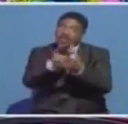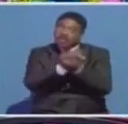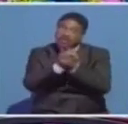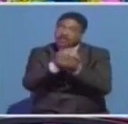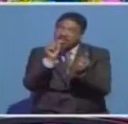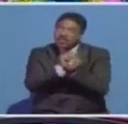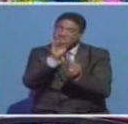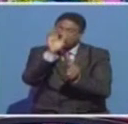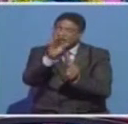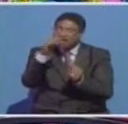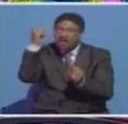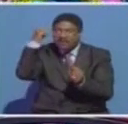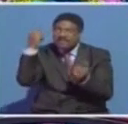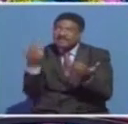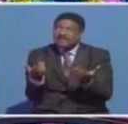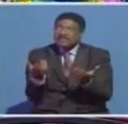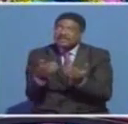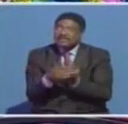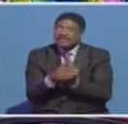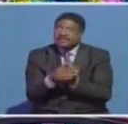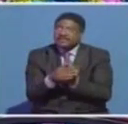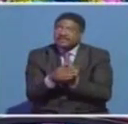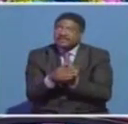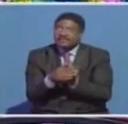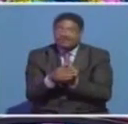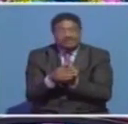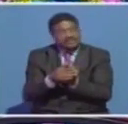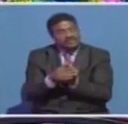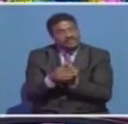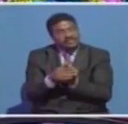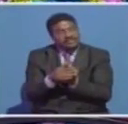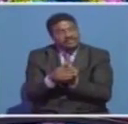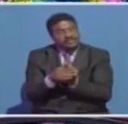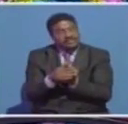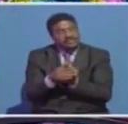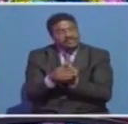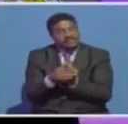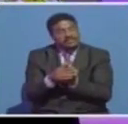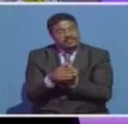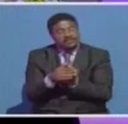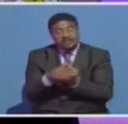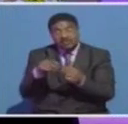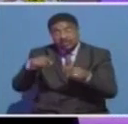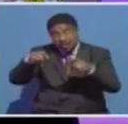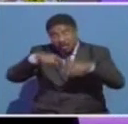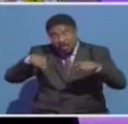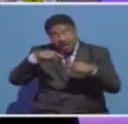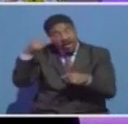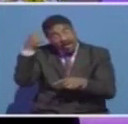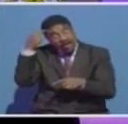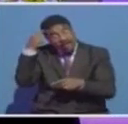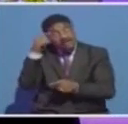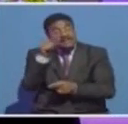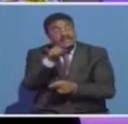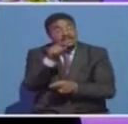play a big role in the whole situation. Yes, in terms of local government, it's basically to observe